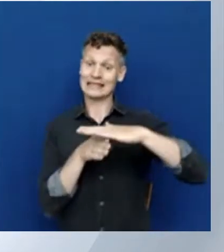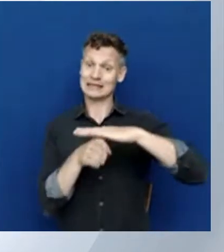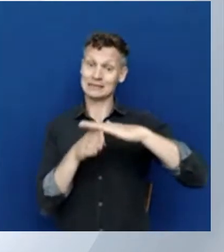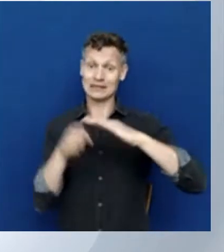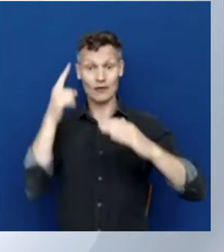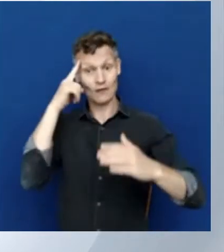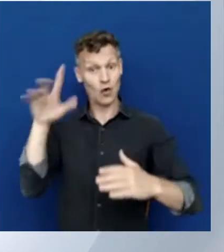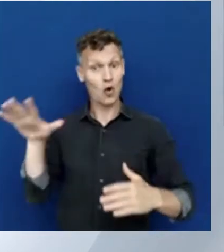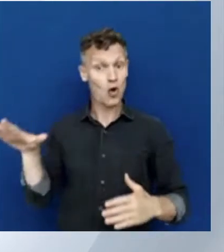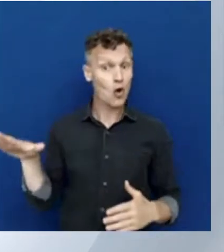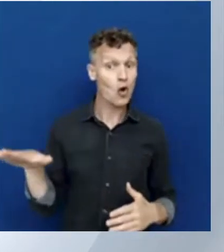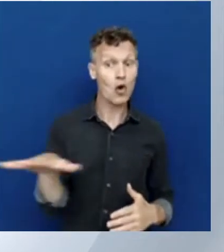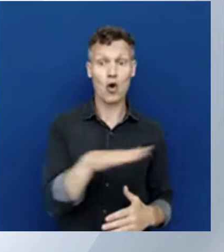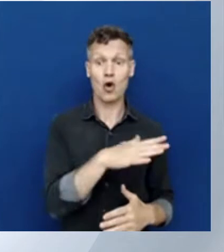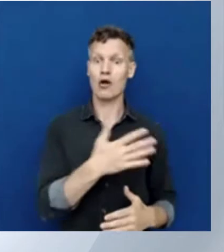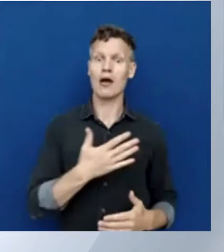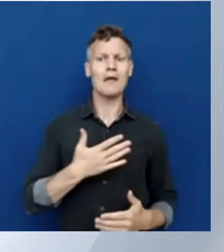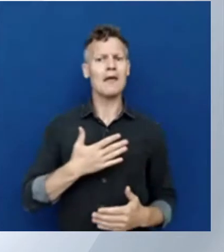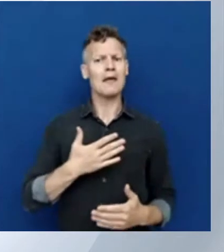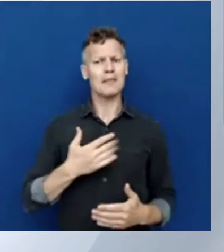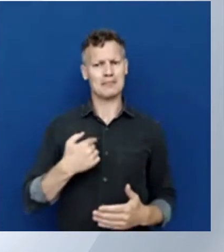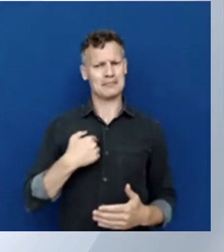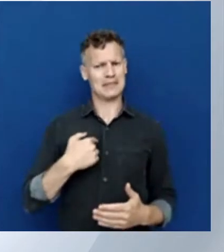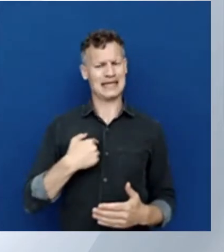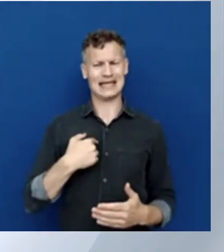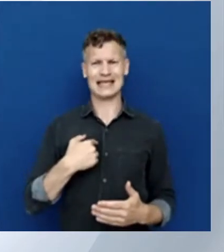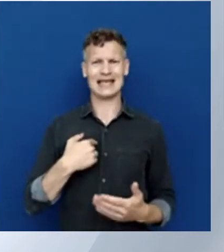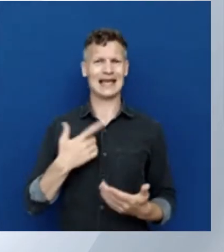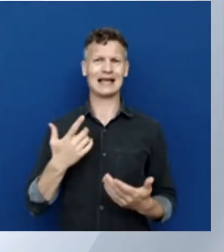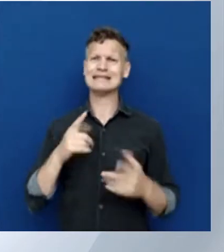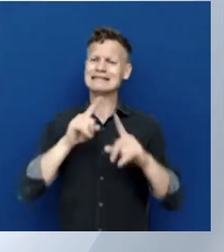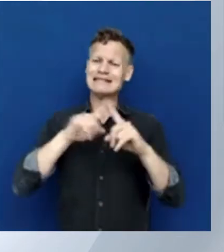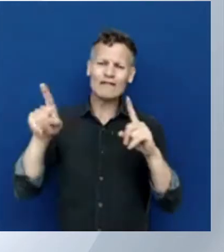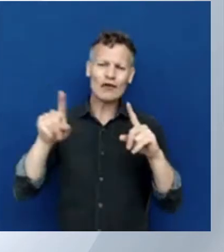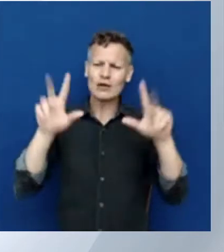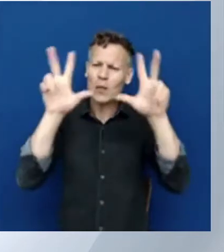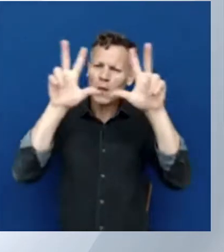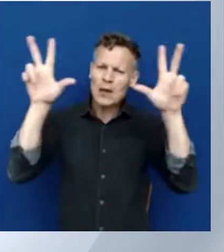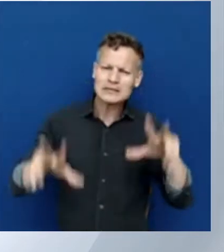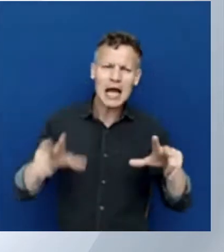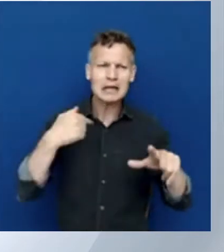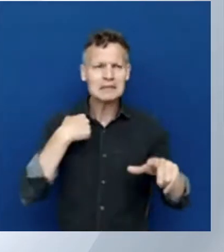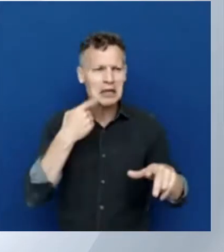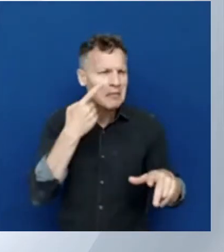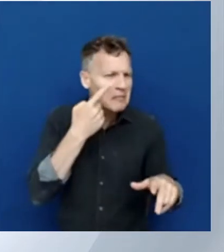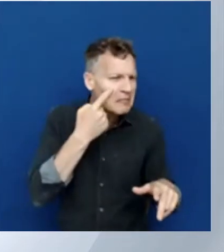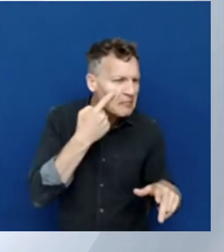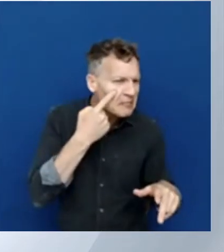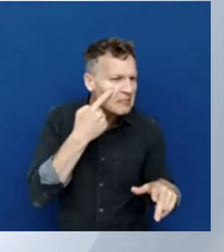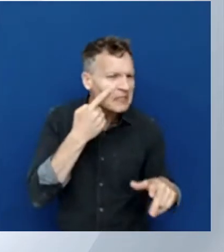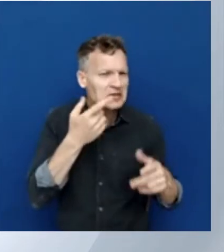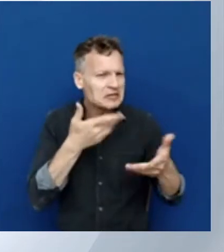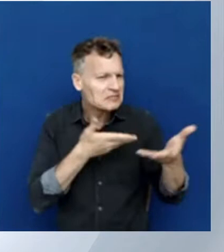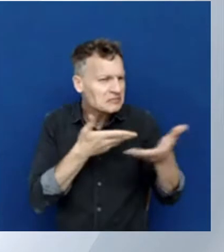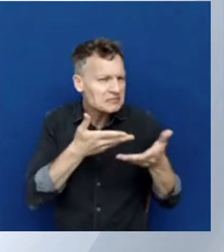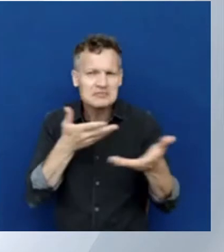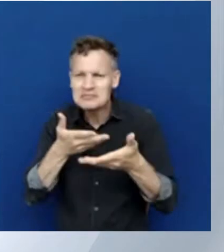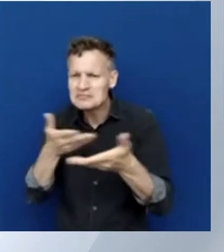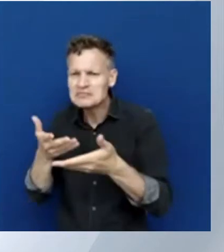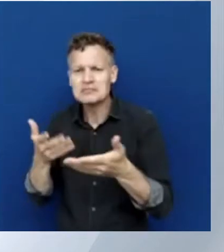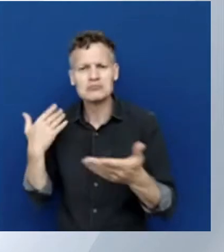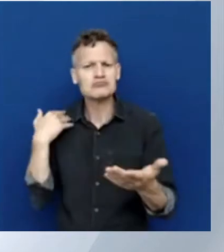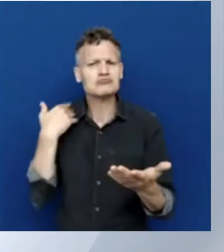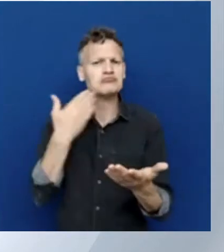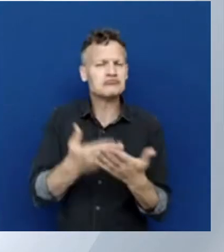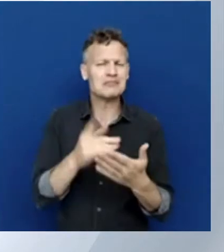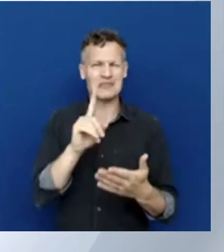accessibility, using and testing your websites, and it occurred to me that I had to broaden my audience